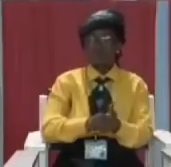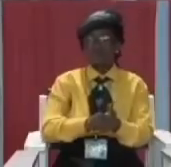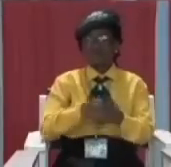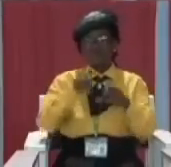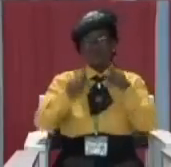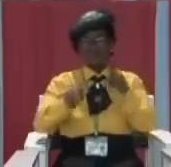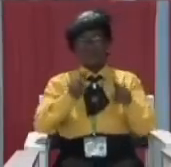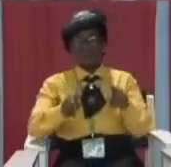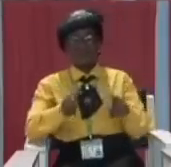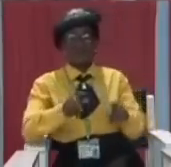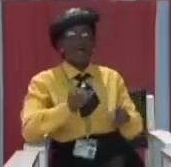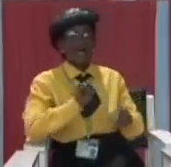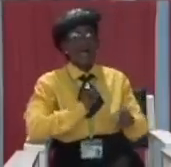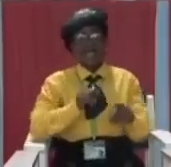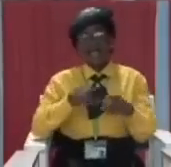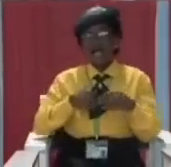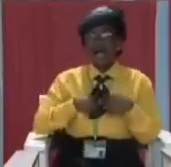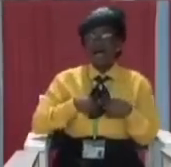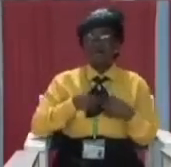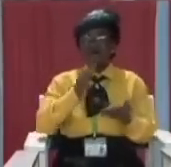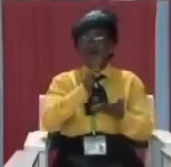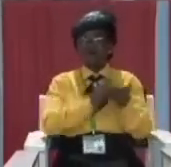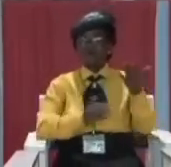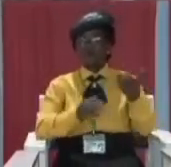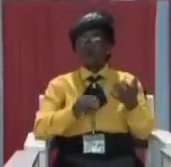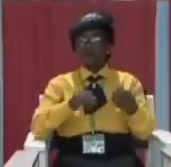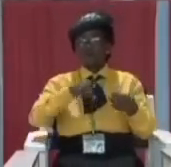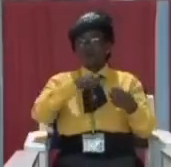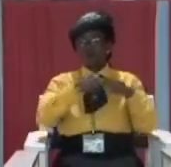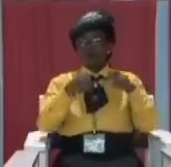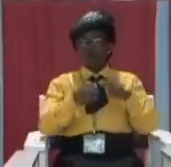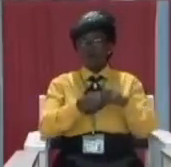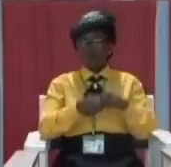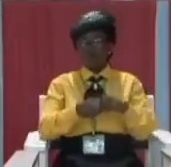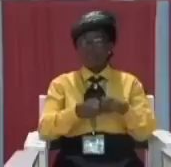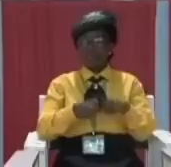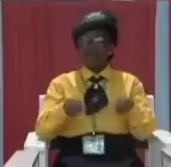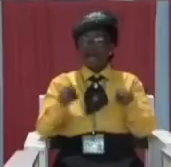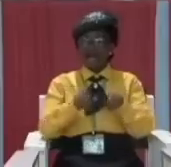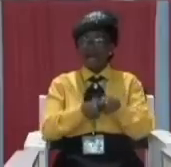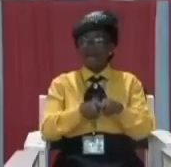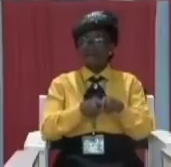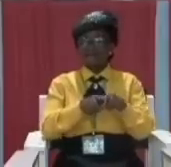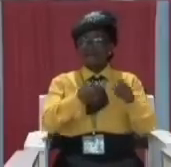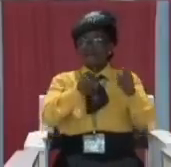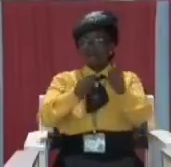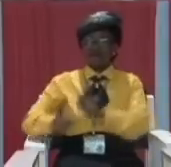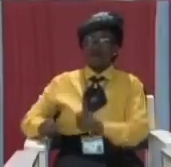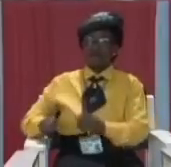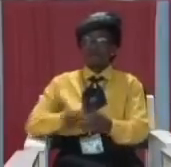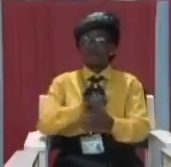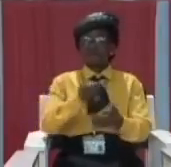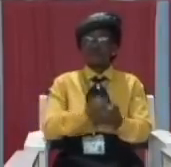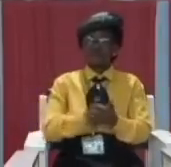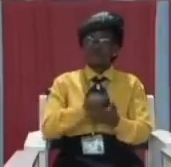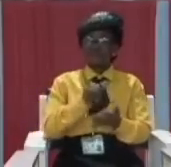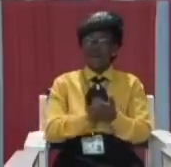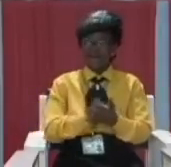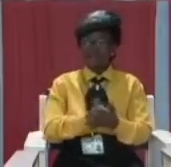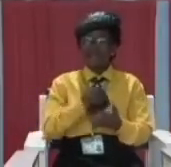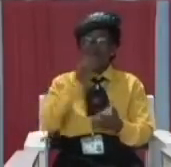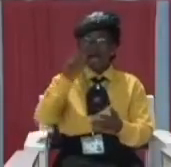And I've been having some problems convincing those who are over 70 not to join.